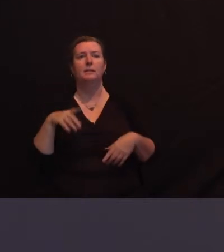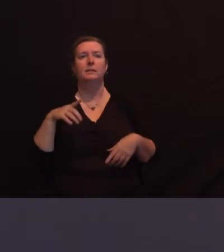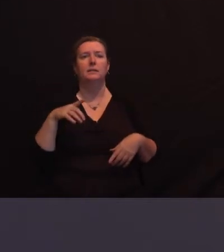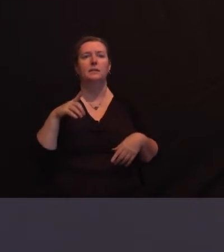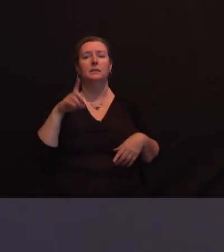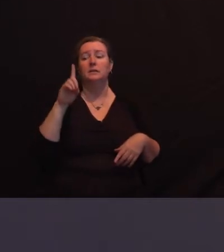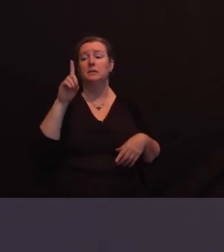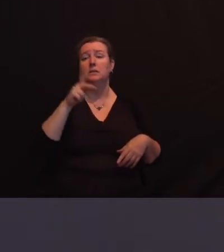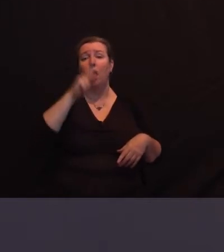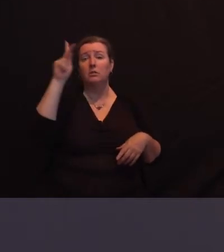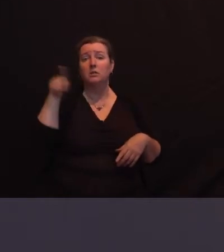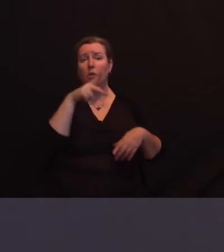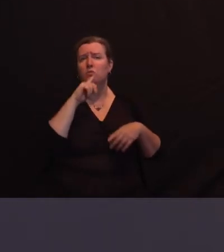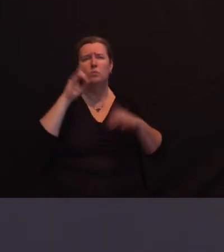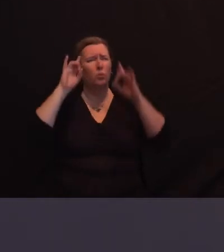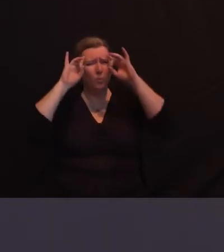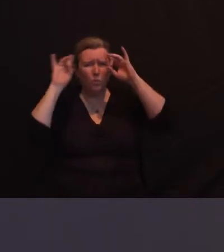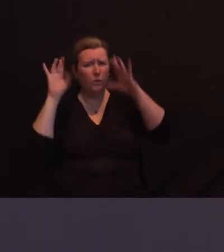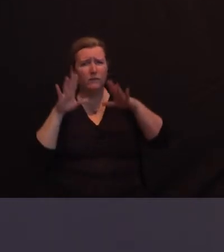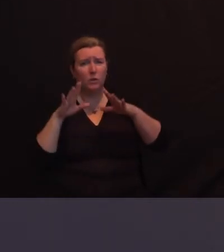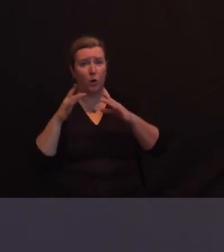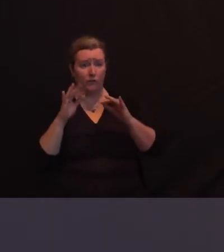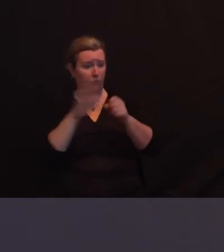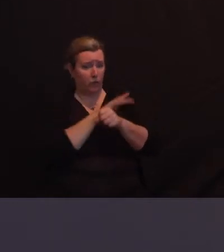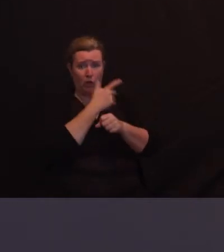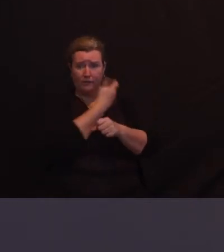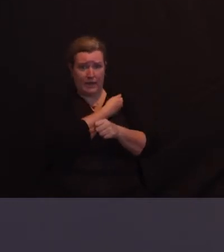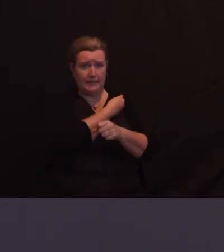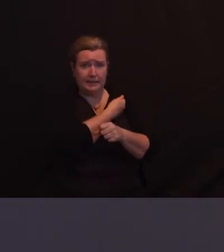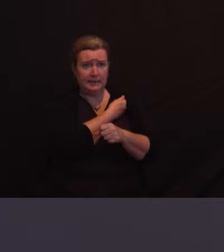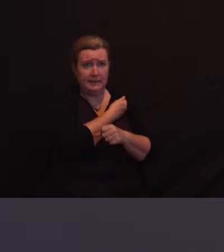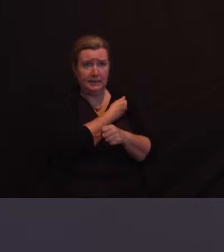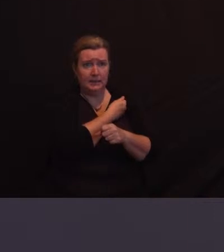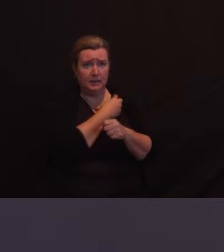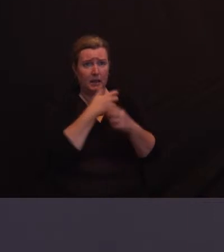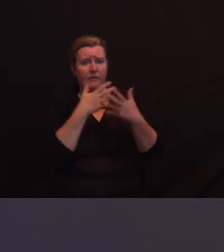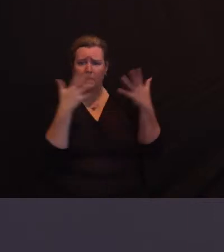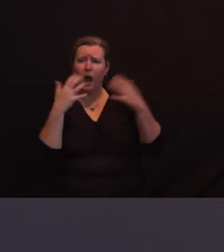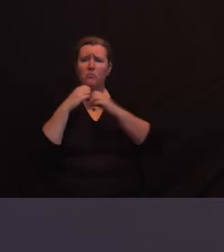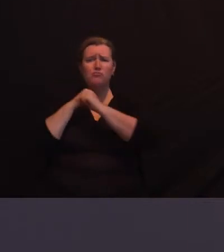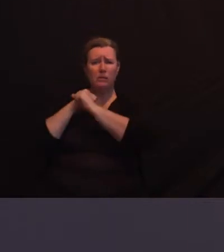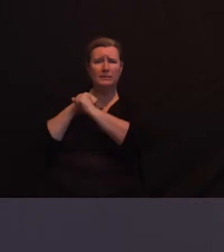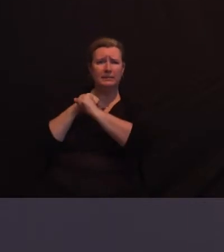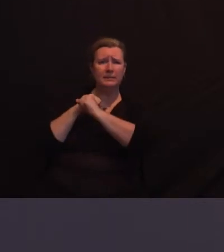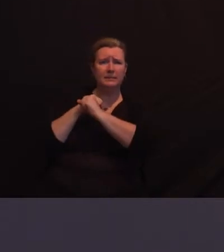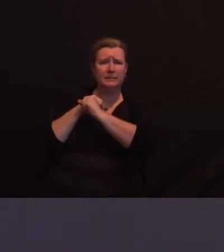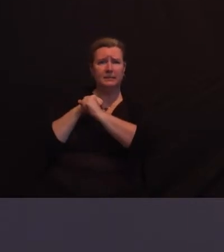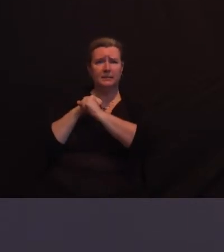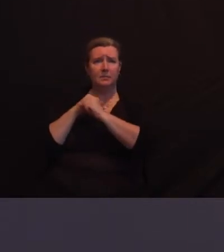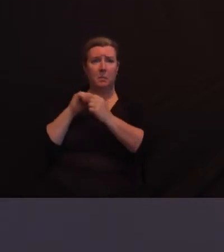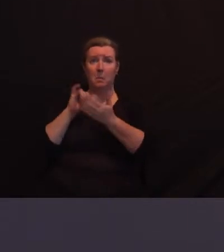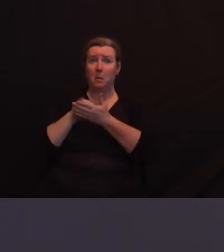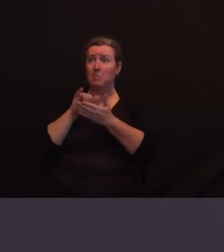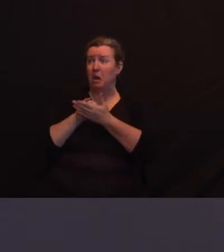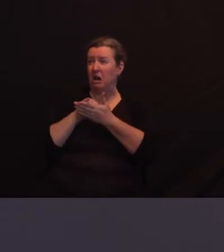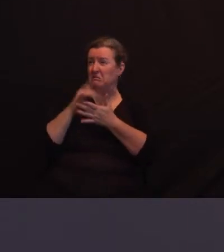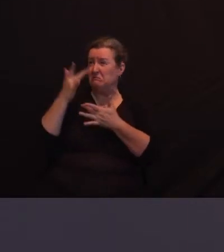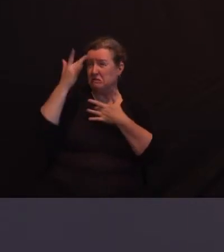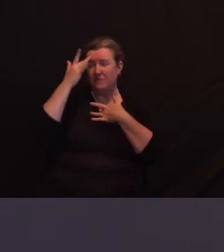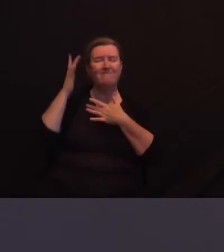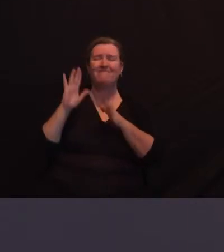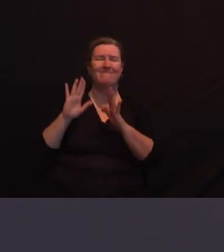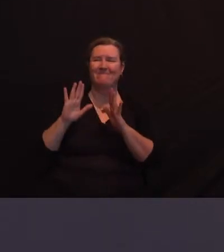vaccinated fully, you have a high degree of protection. It doesn't mean you can't get COVID. In rare instances, you could